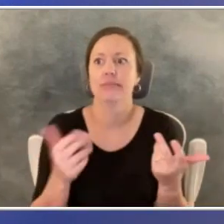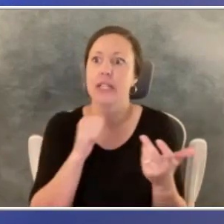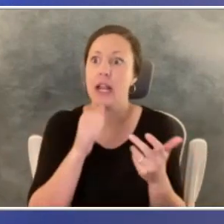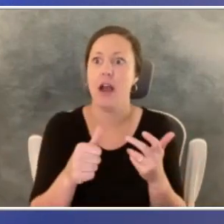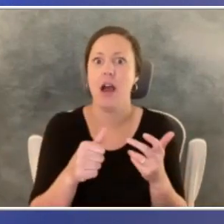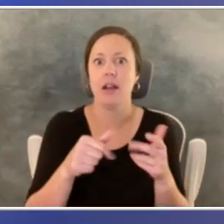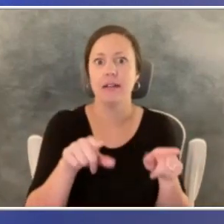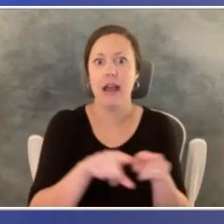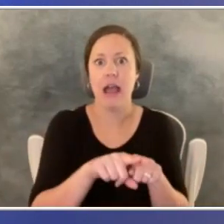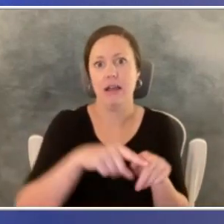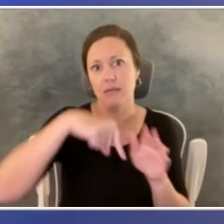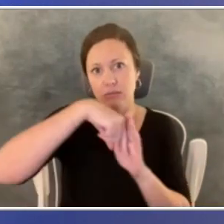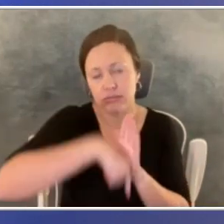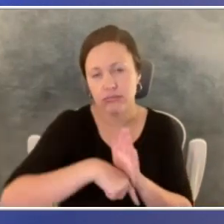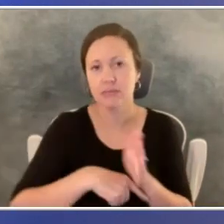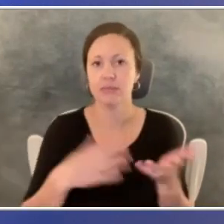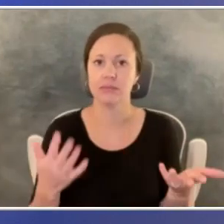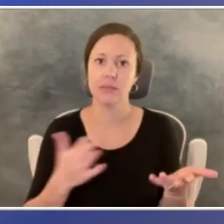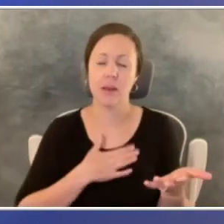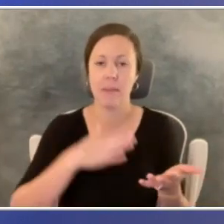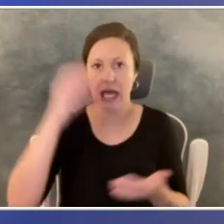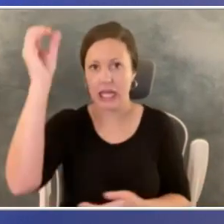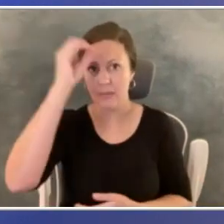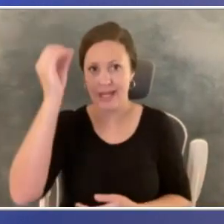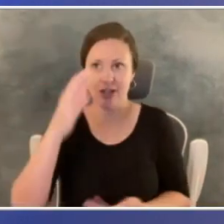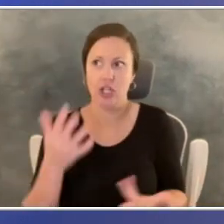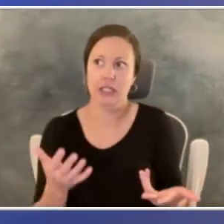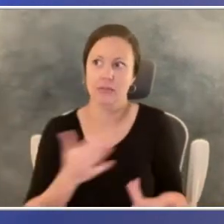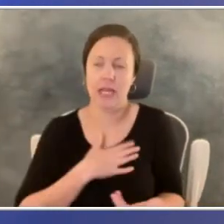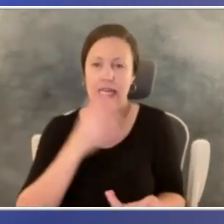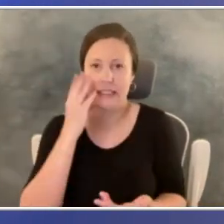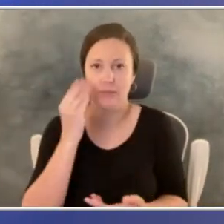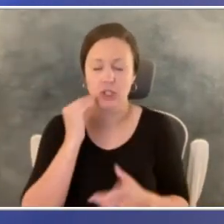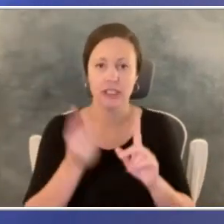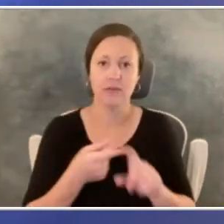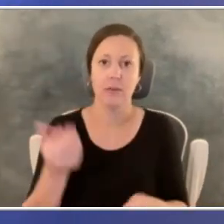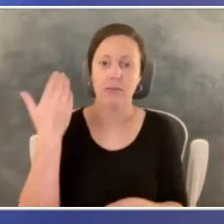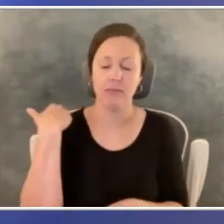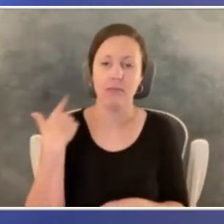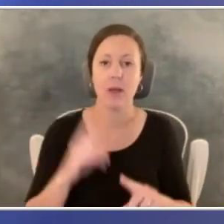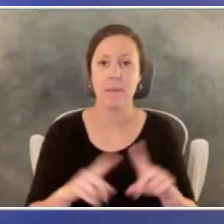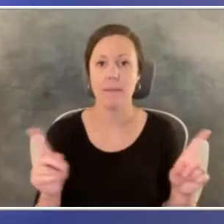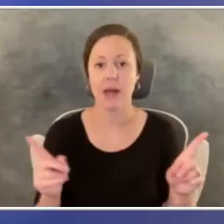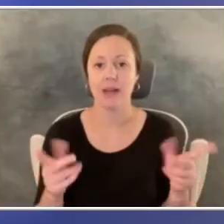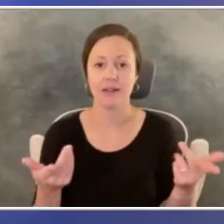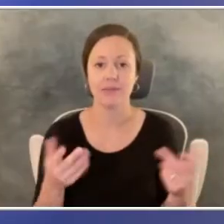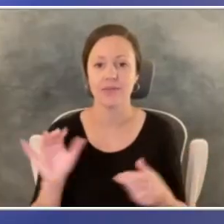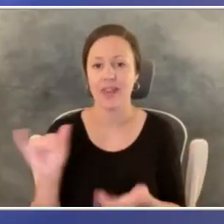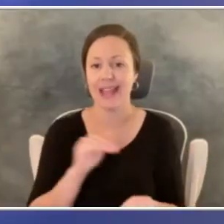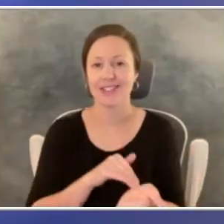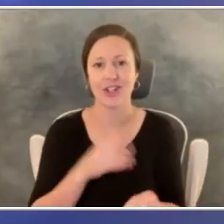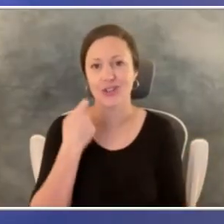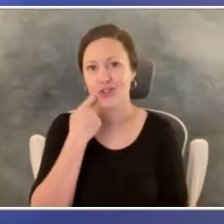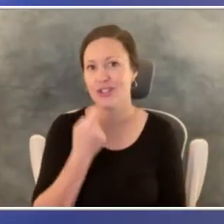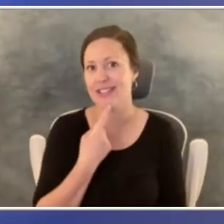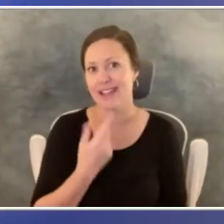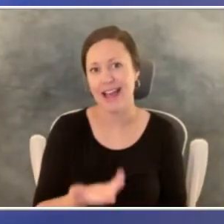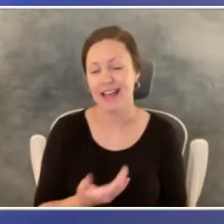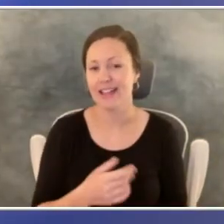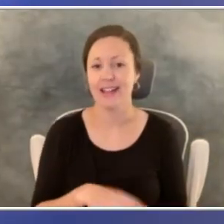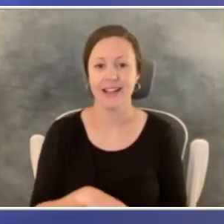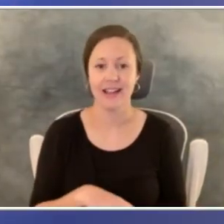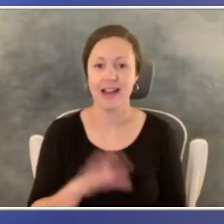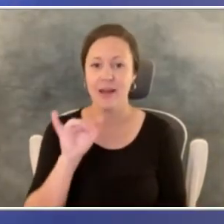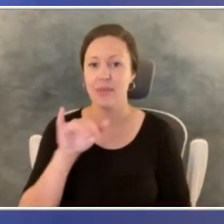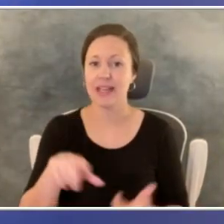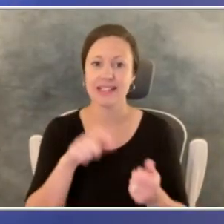had been my experience in the past with medical things. But just like Dr. Chen said right here, that's exactly what